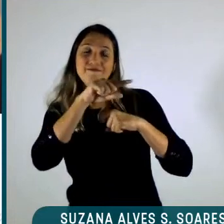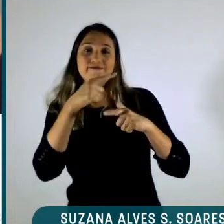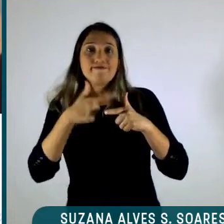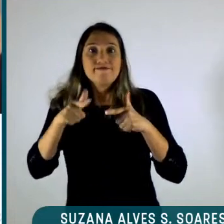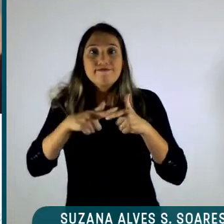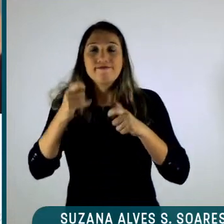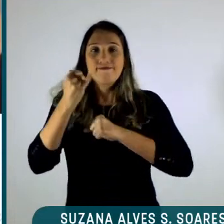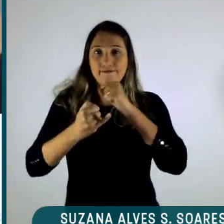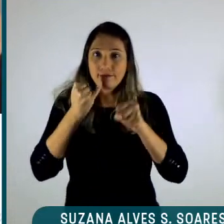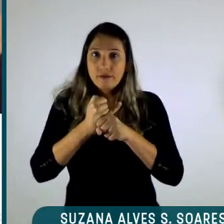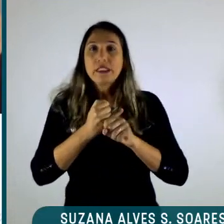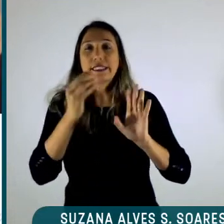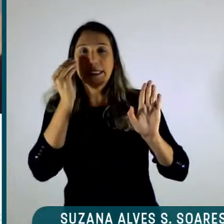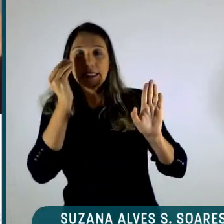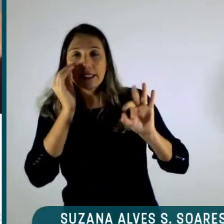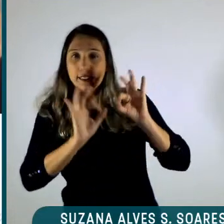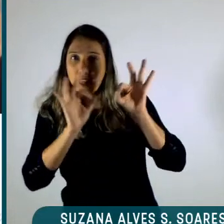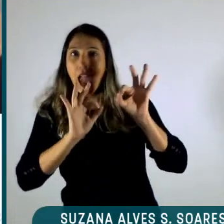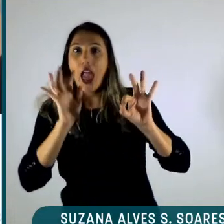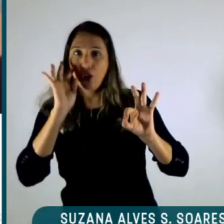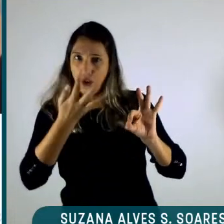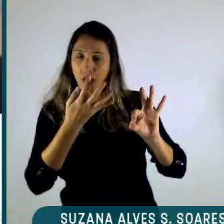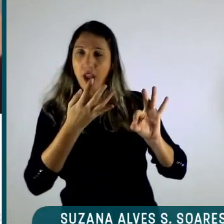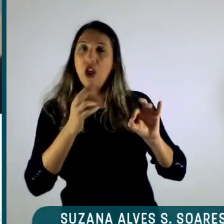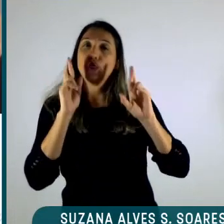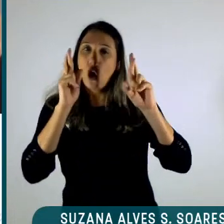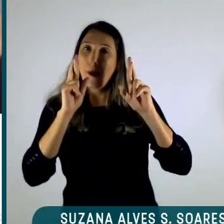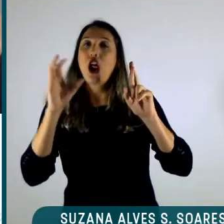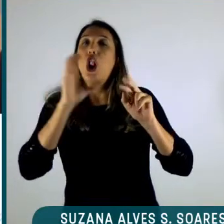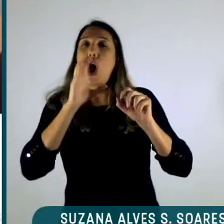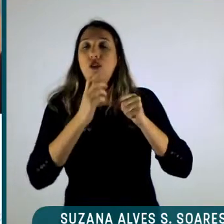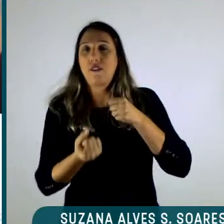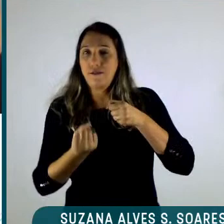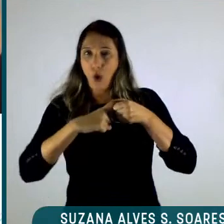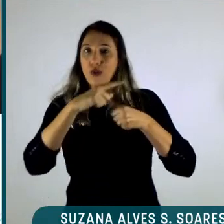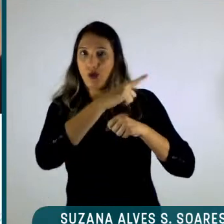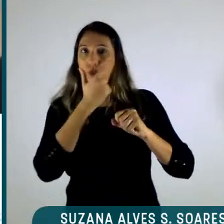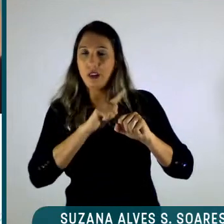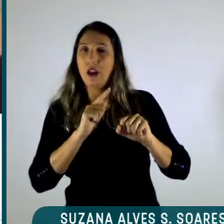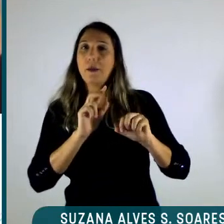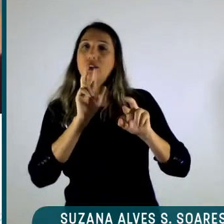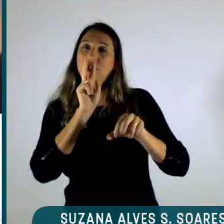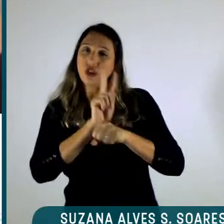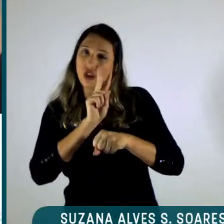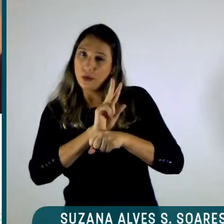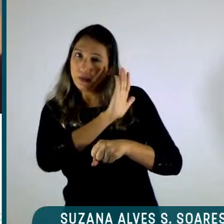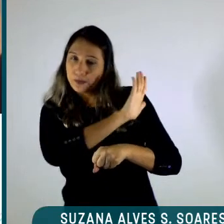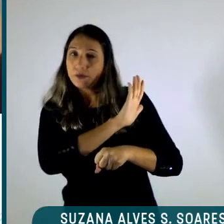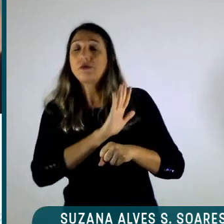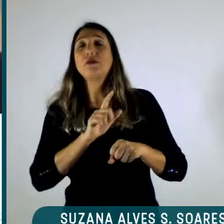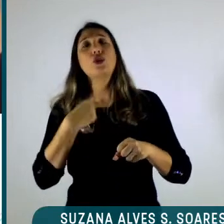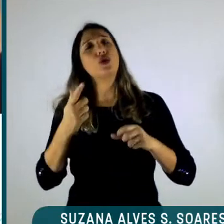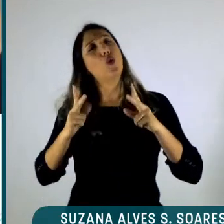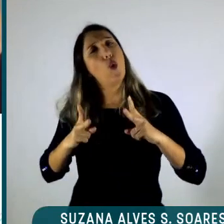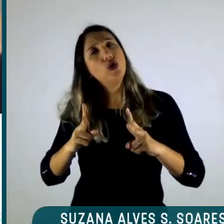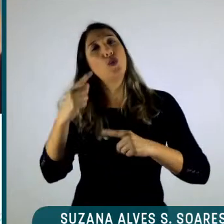policies. Dráuzio had a small connection problem. He's trying to solve